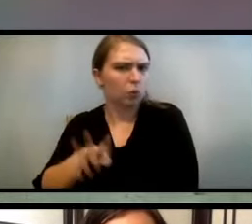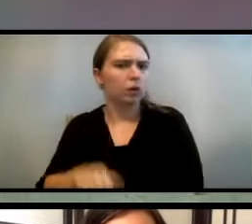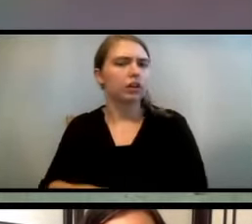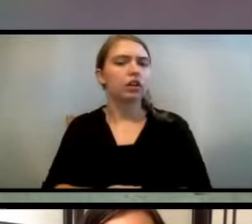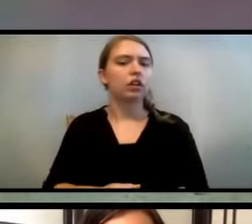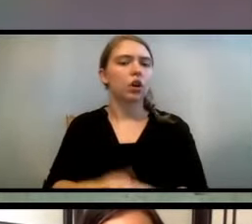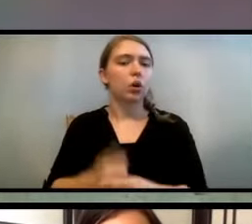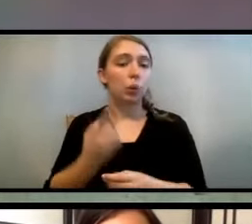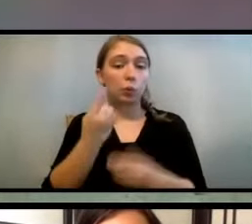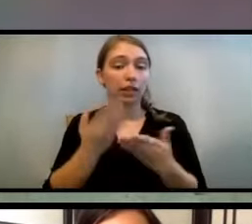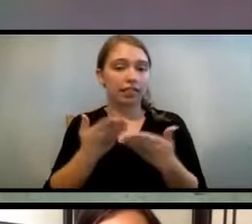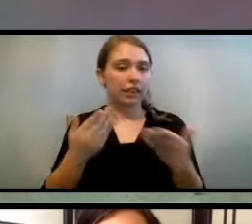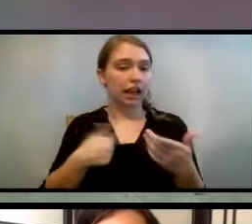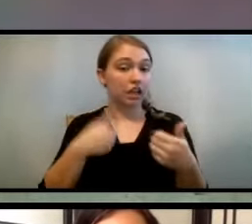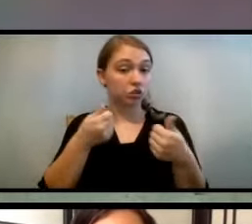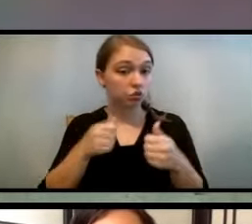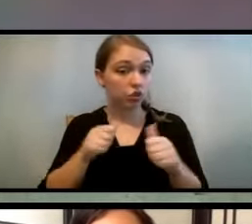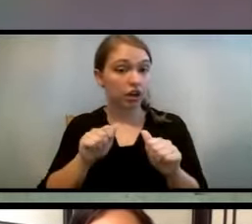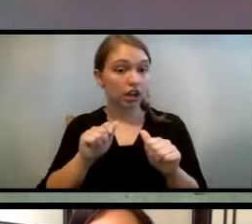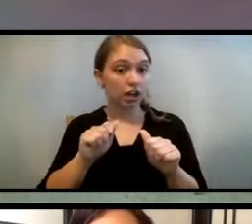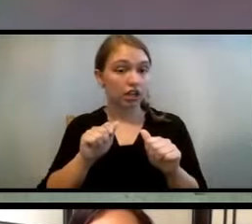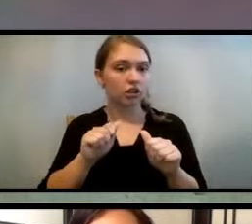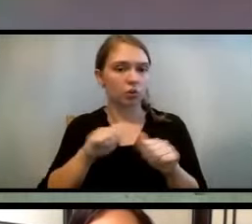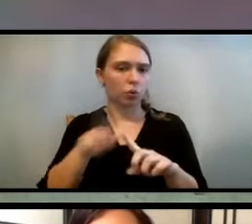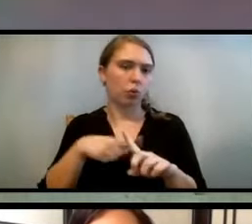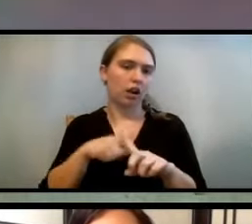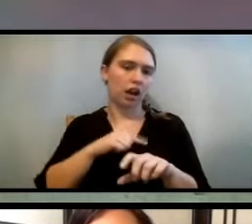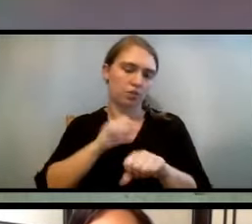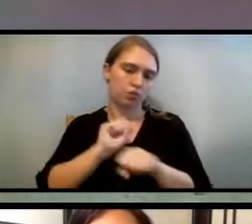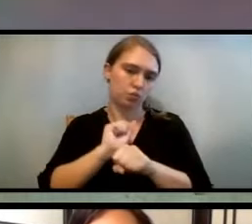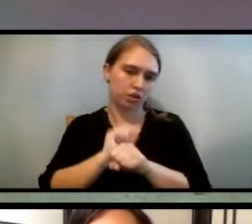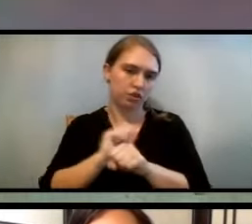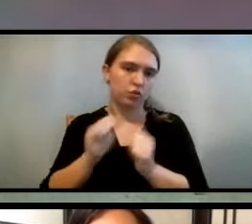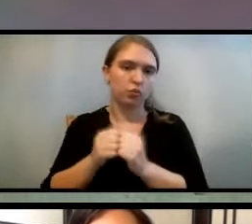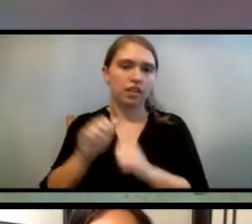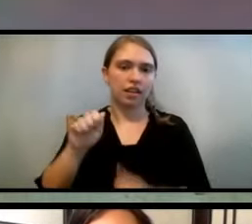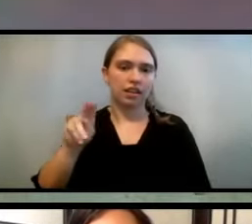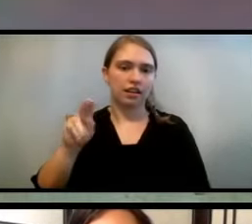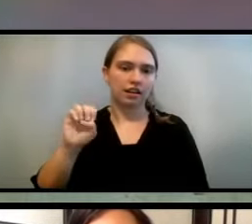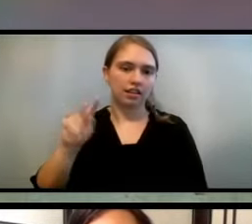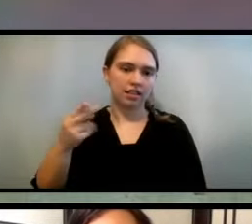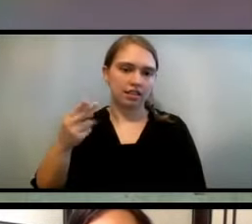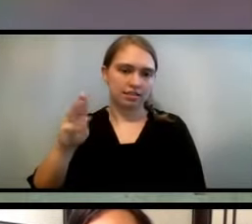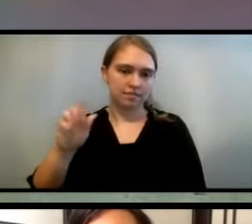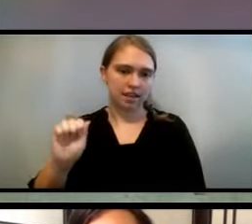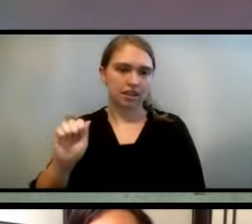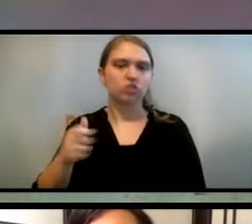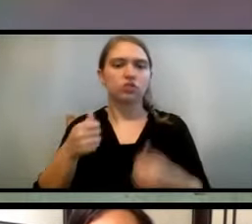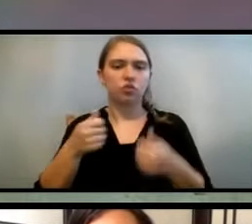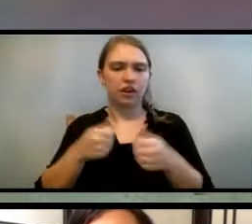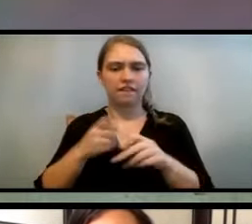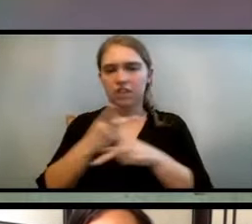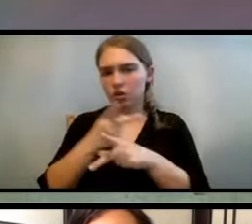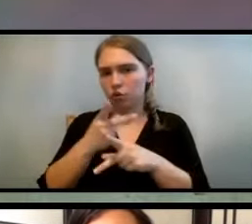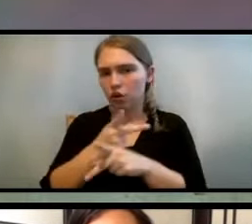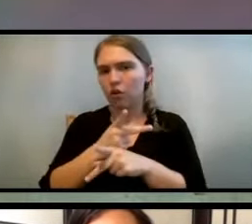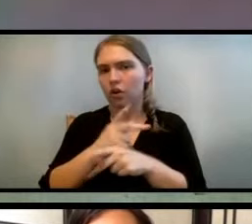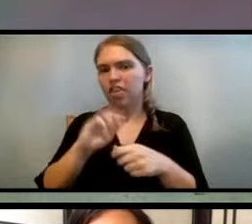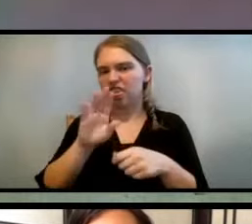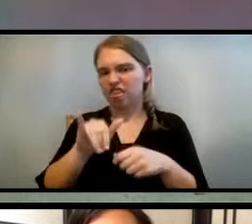do when I was at Amenanau was find ways to push the conversation forward.